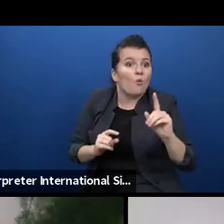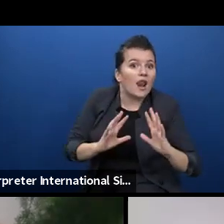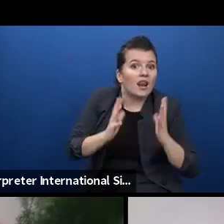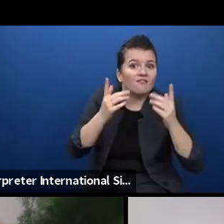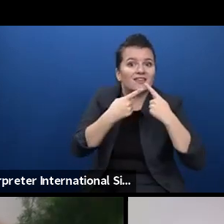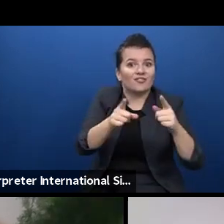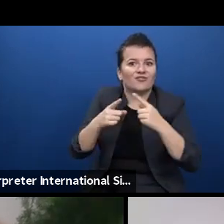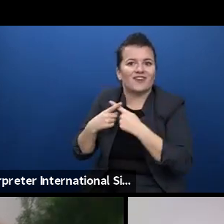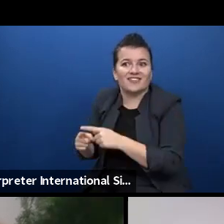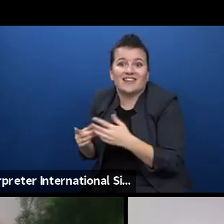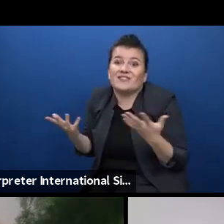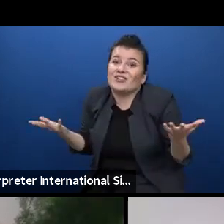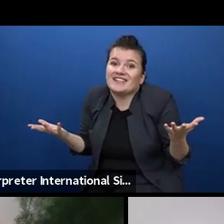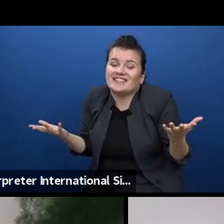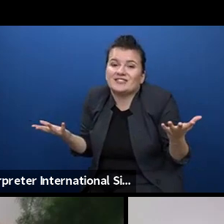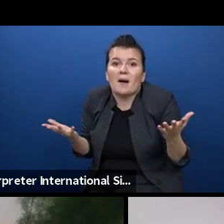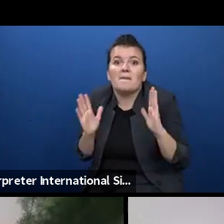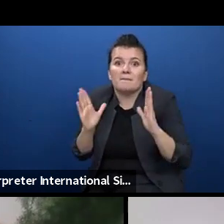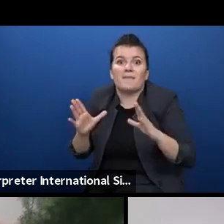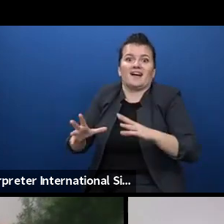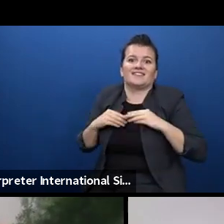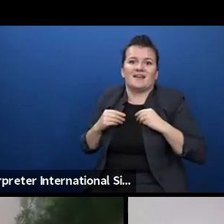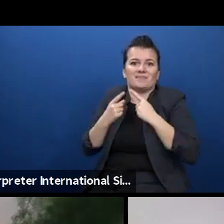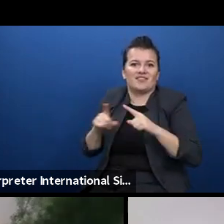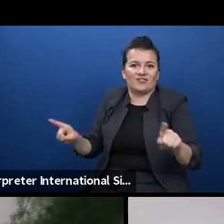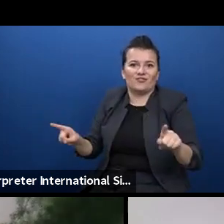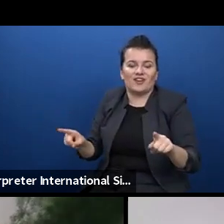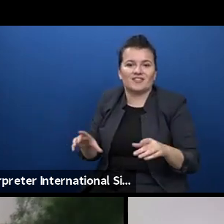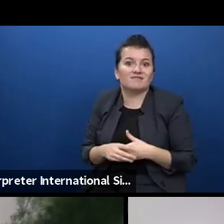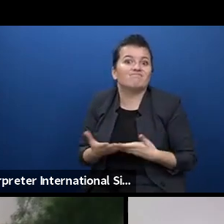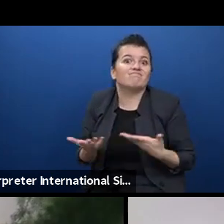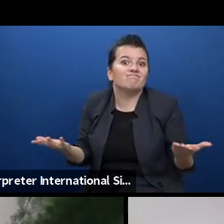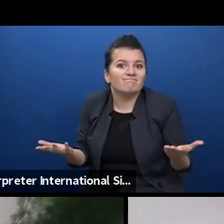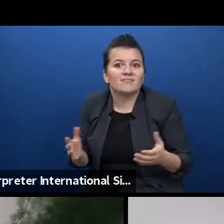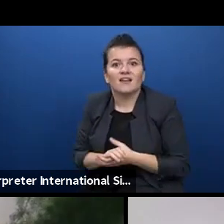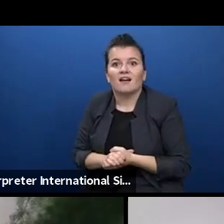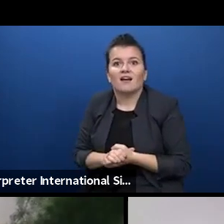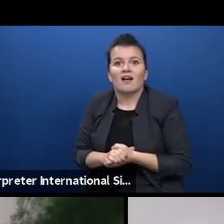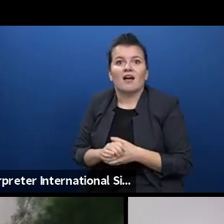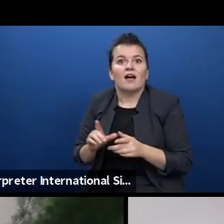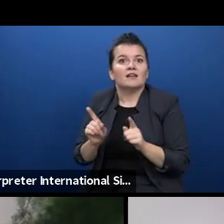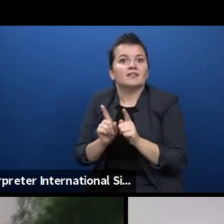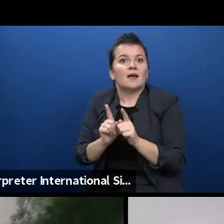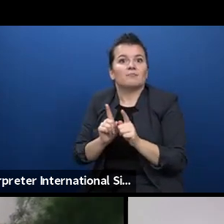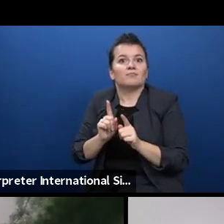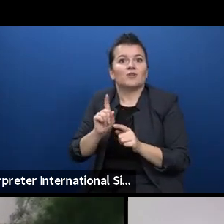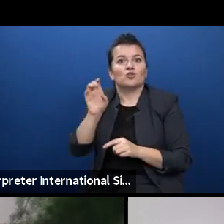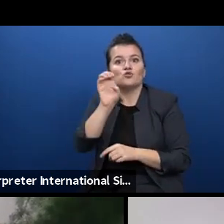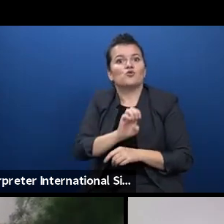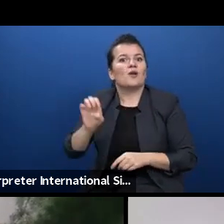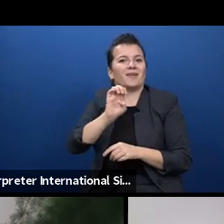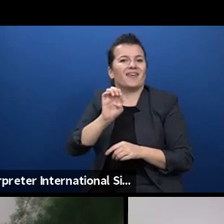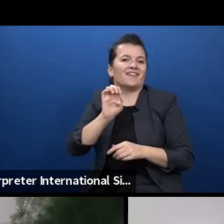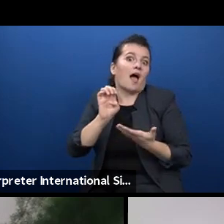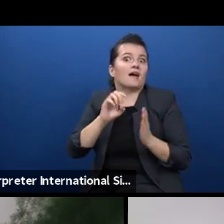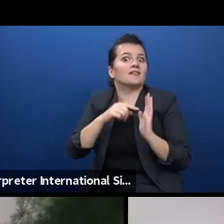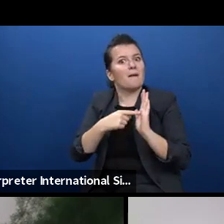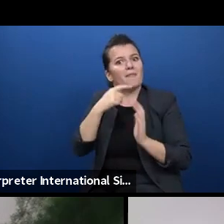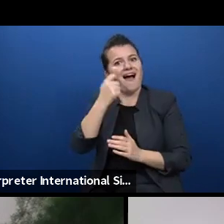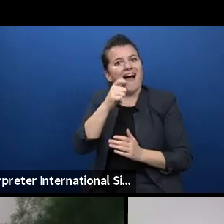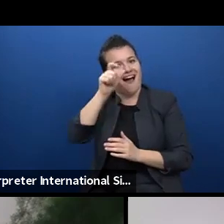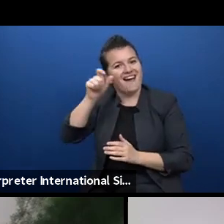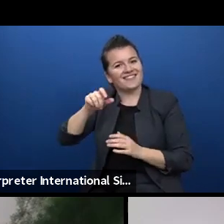And it's also a big question of climate justice for European artists is a privilege that they've been able